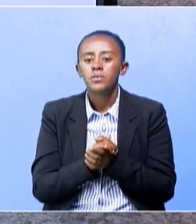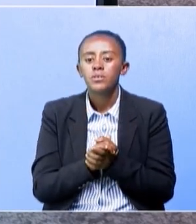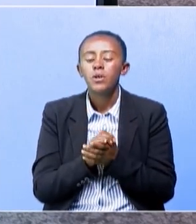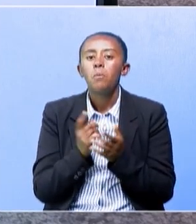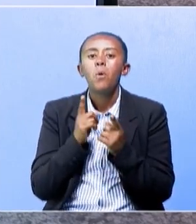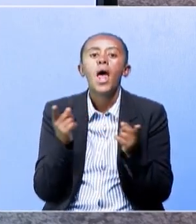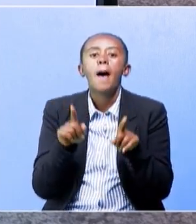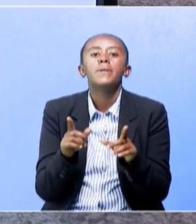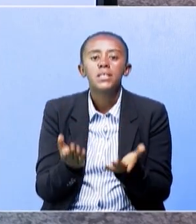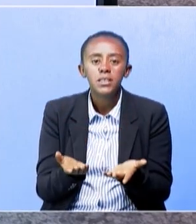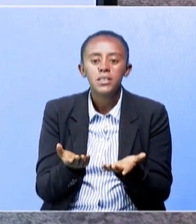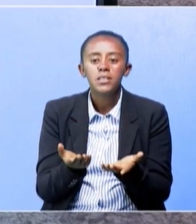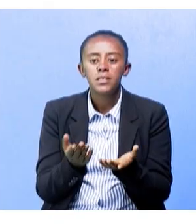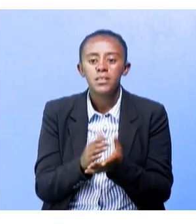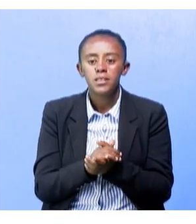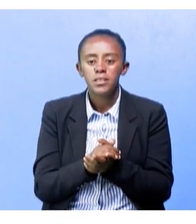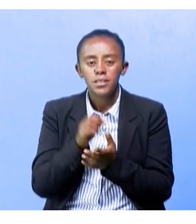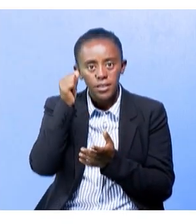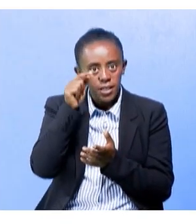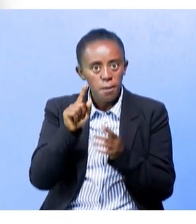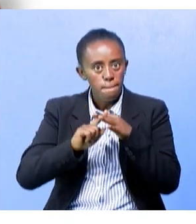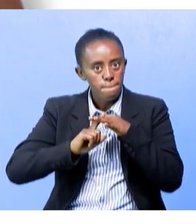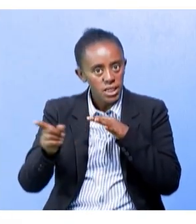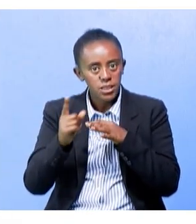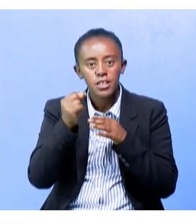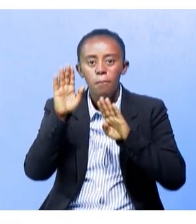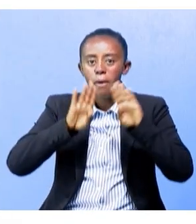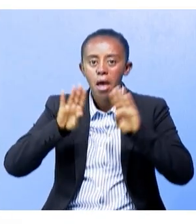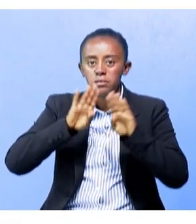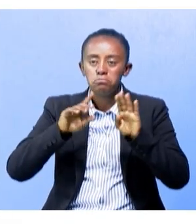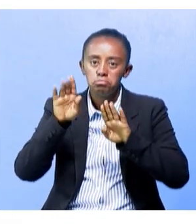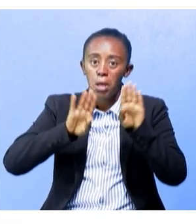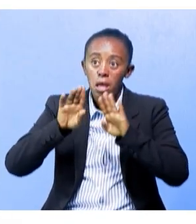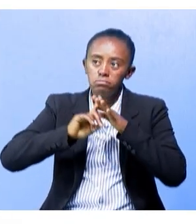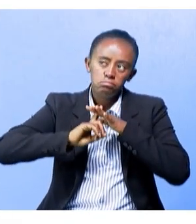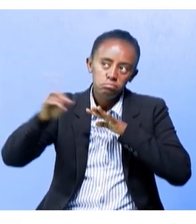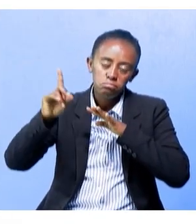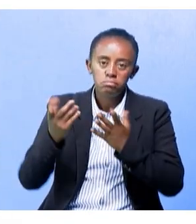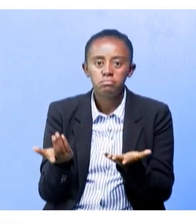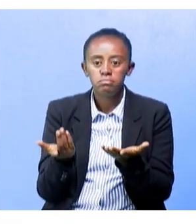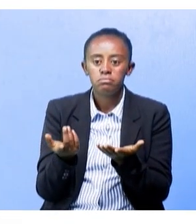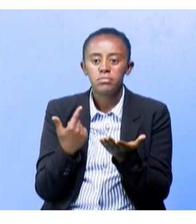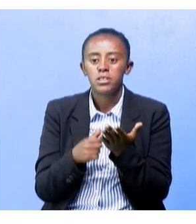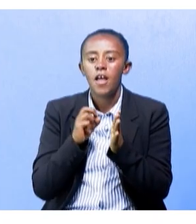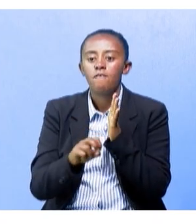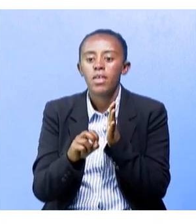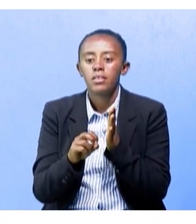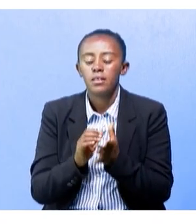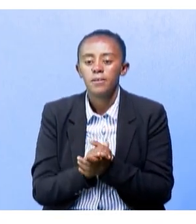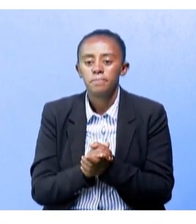then? Then he missed the bus. So this one is the effect.